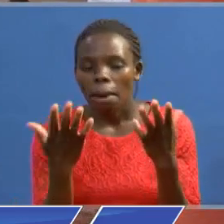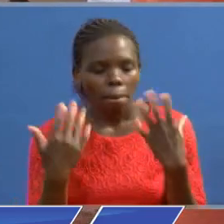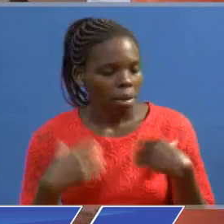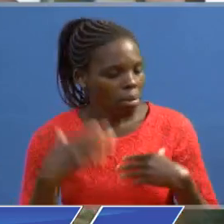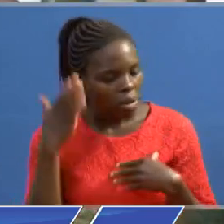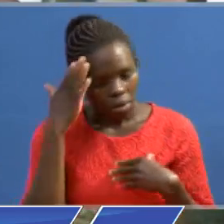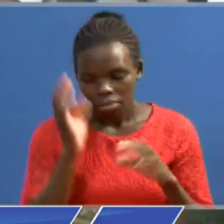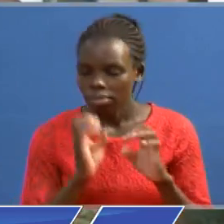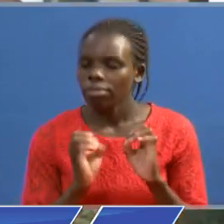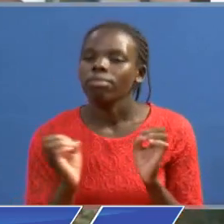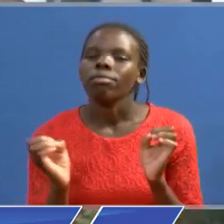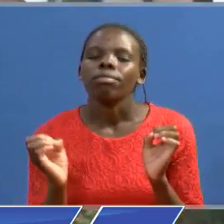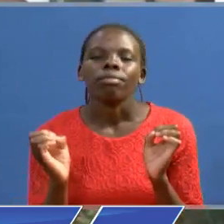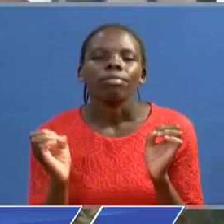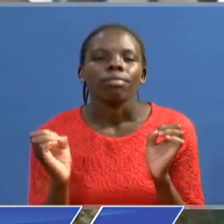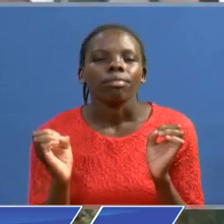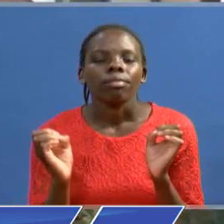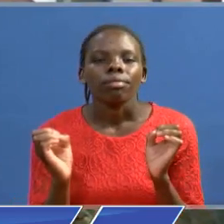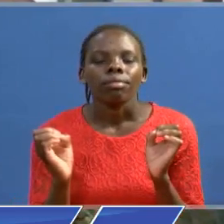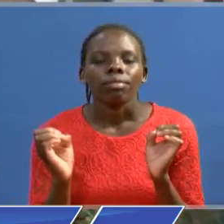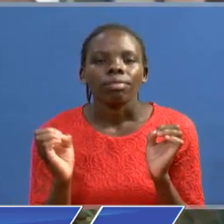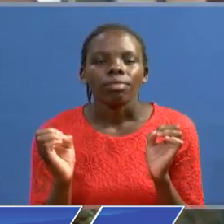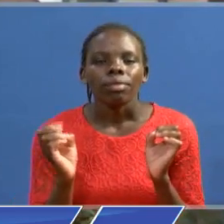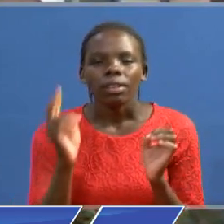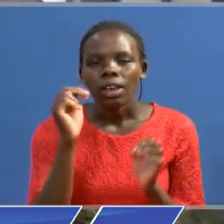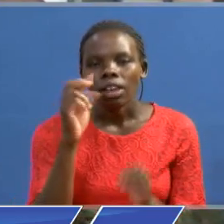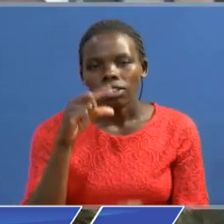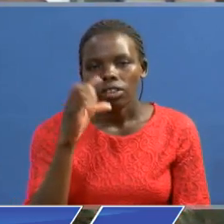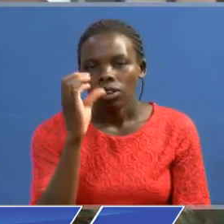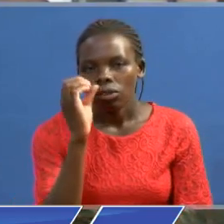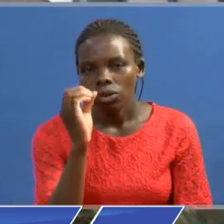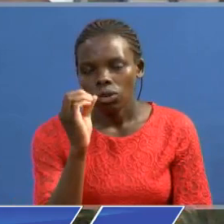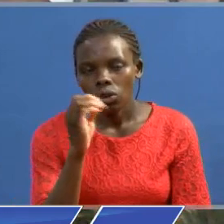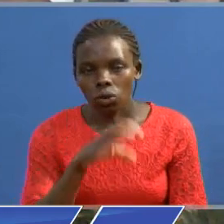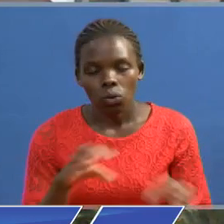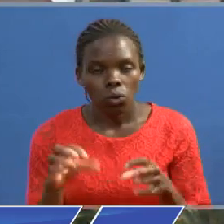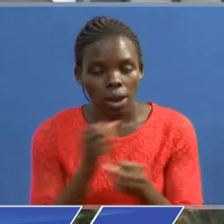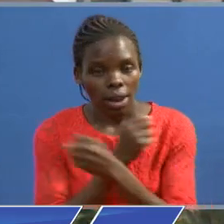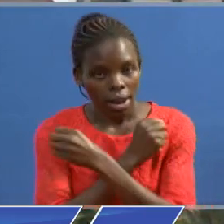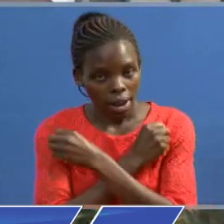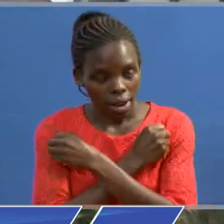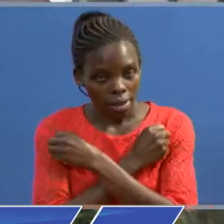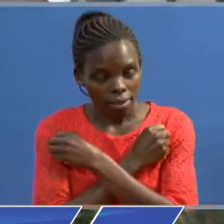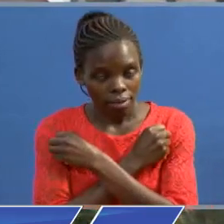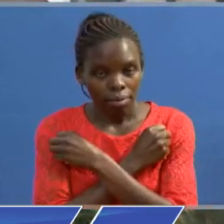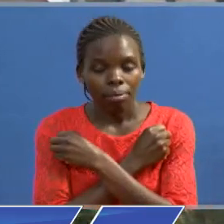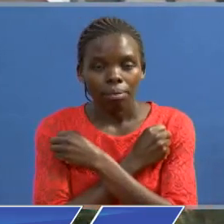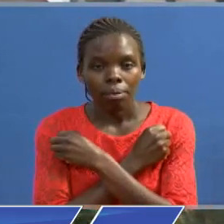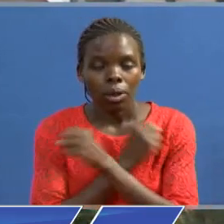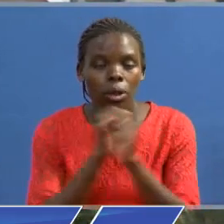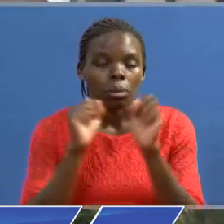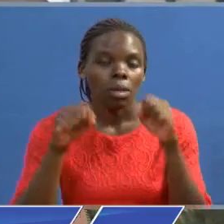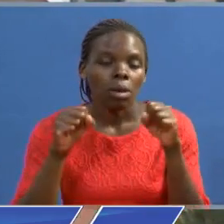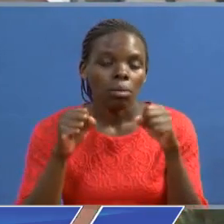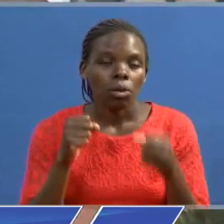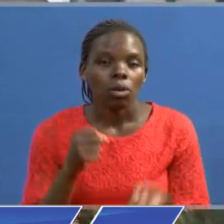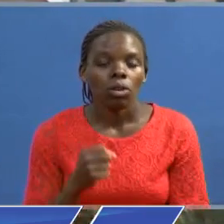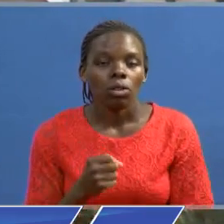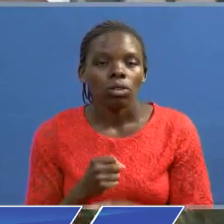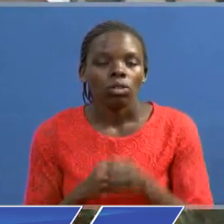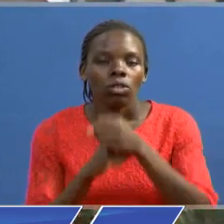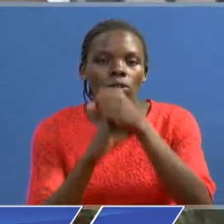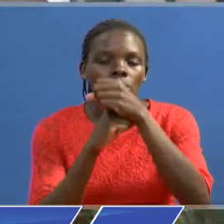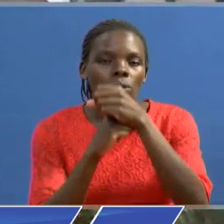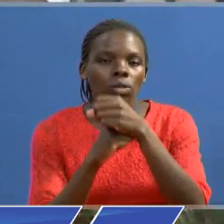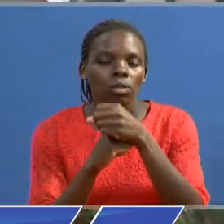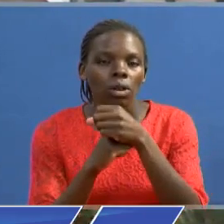like Africa Day. Or either NGOs that do love art, they will be able to sponsor this event,